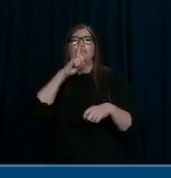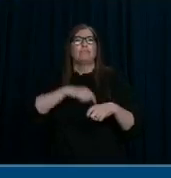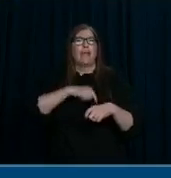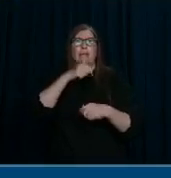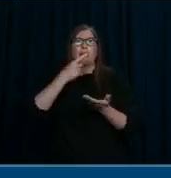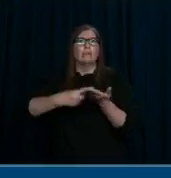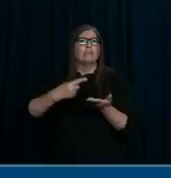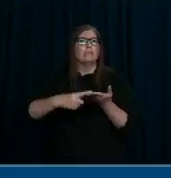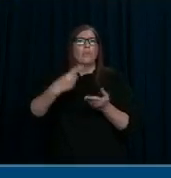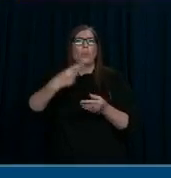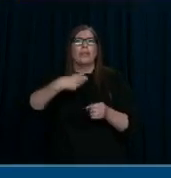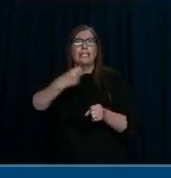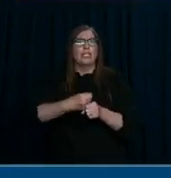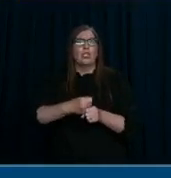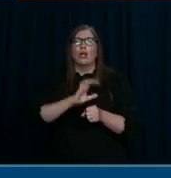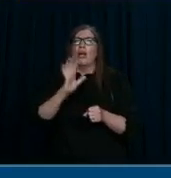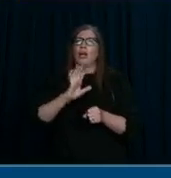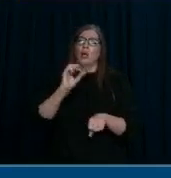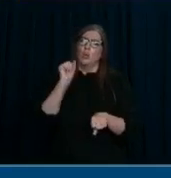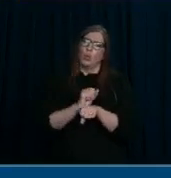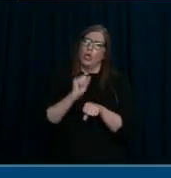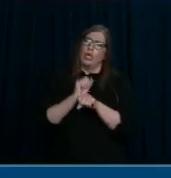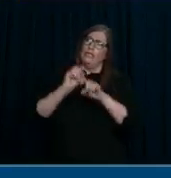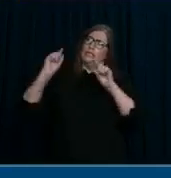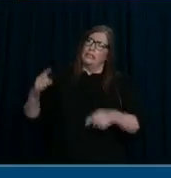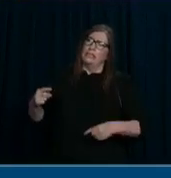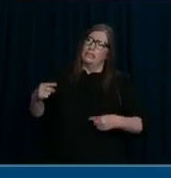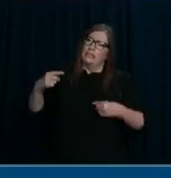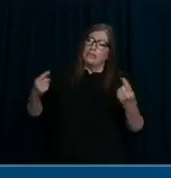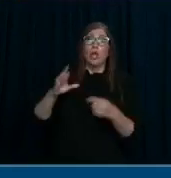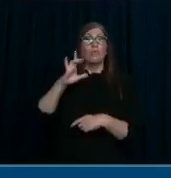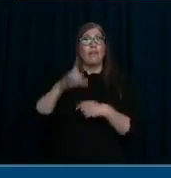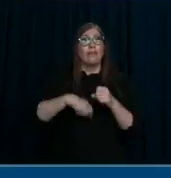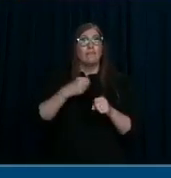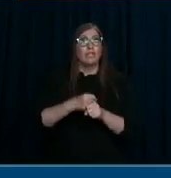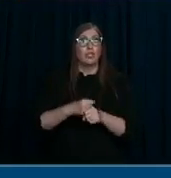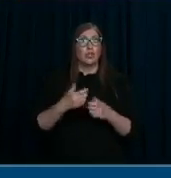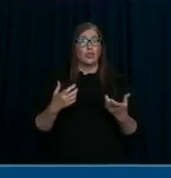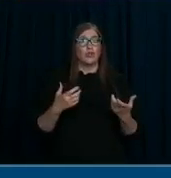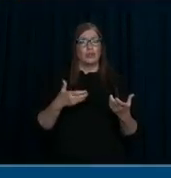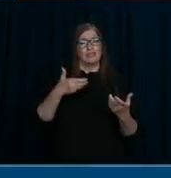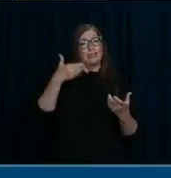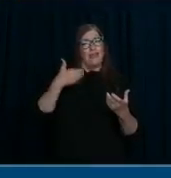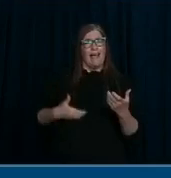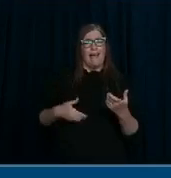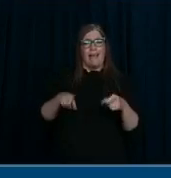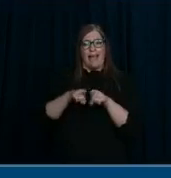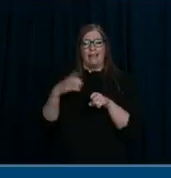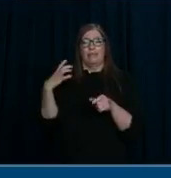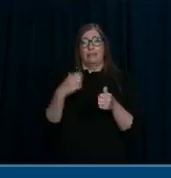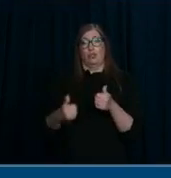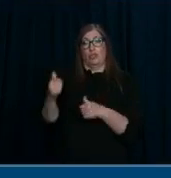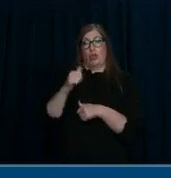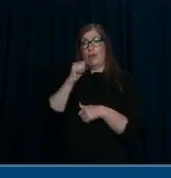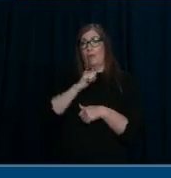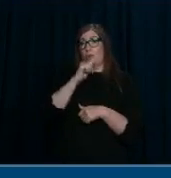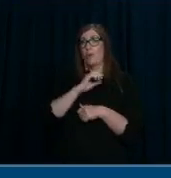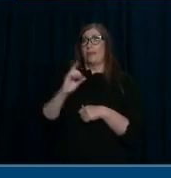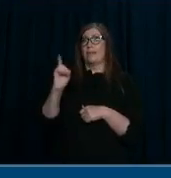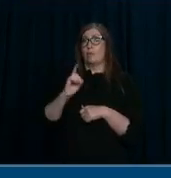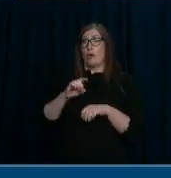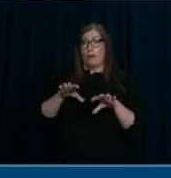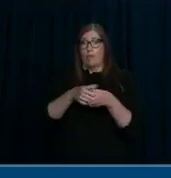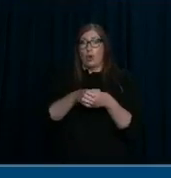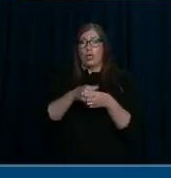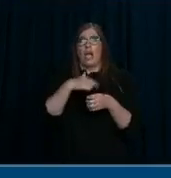for a year. This is something I've been working on for 25 years. I, as chair of the Arizona Democratic Party, took on